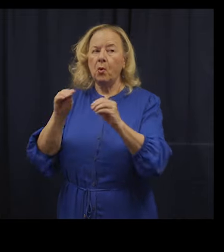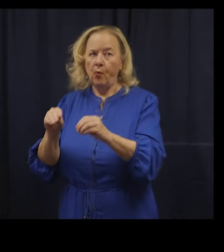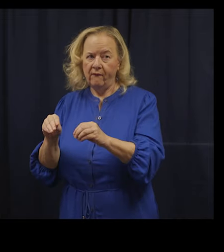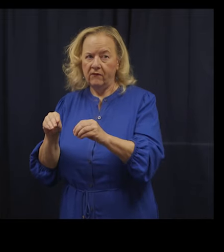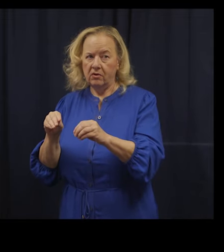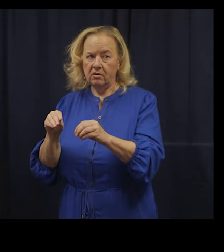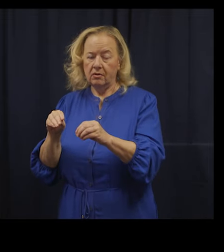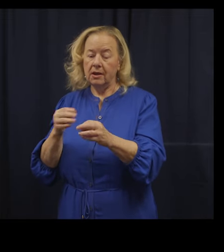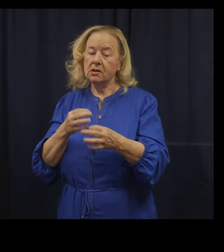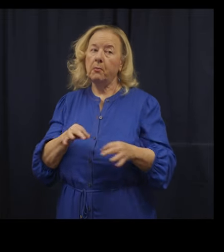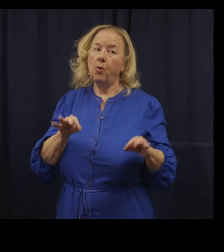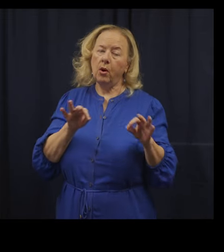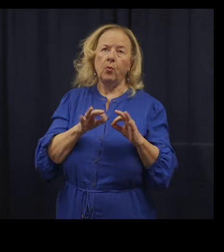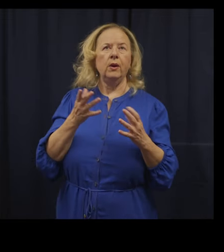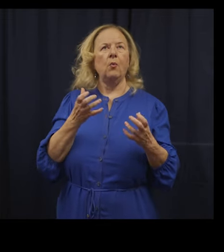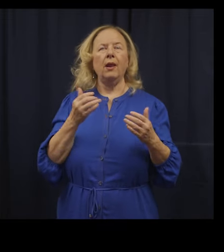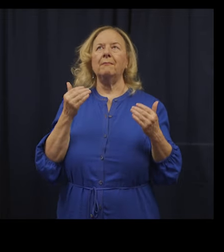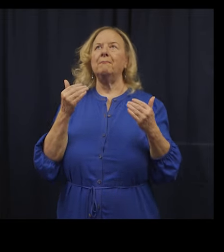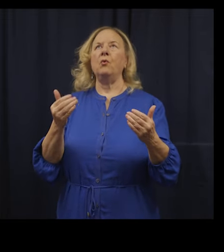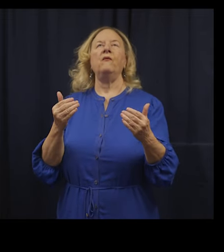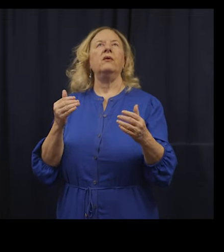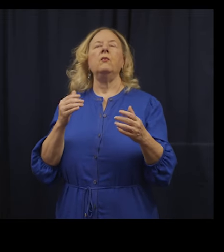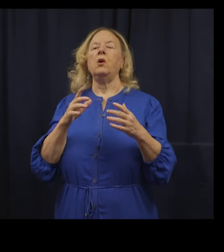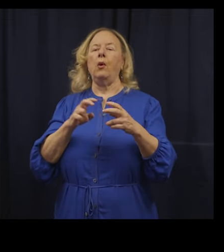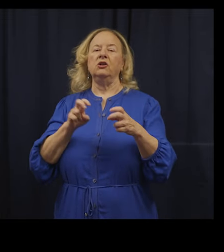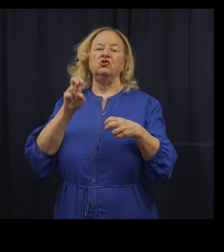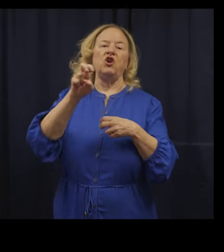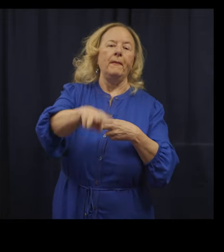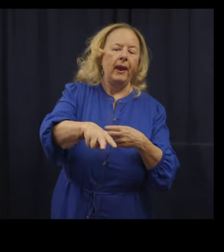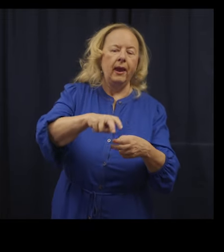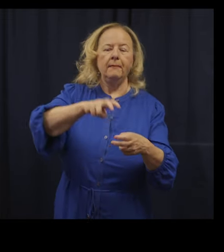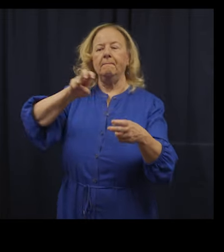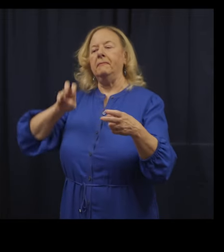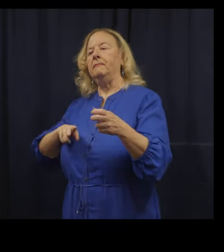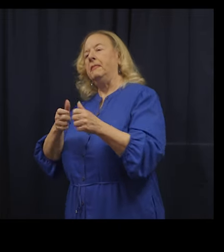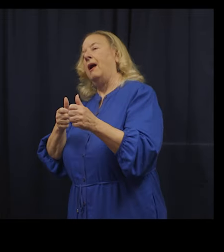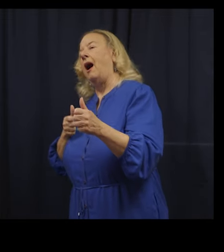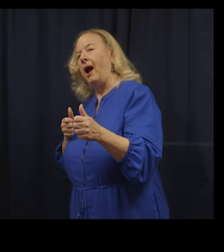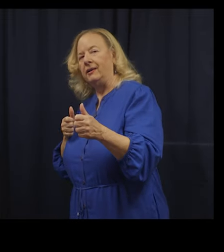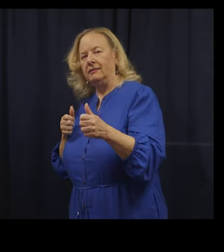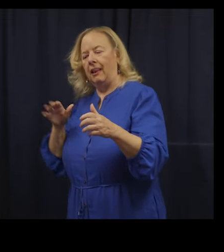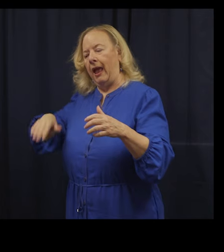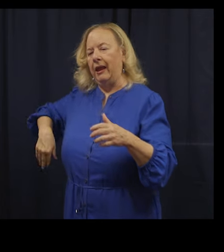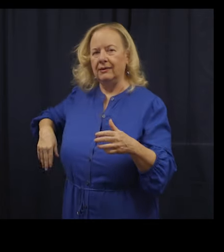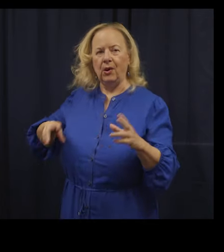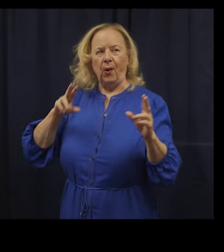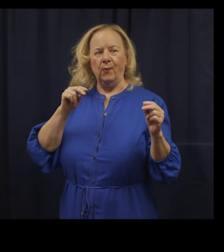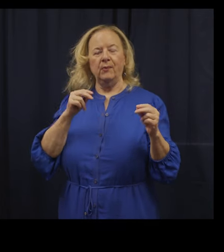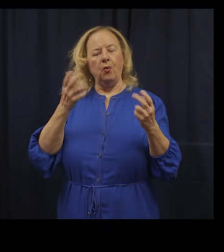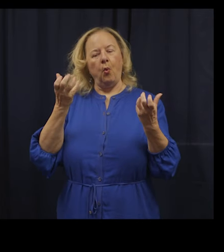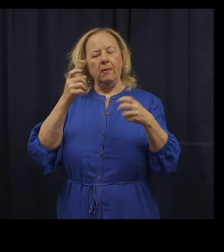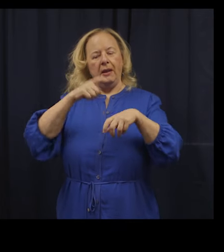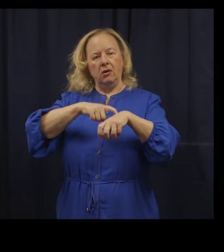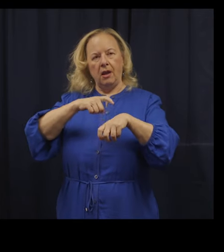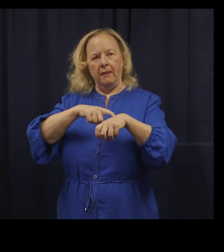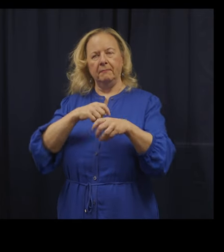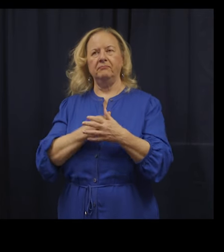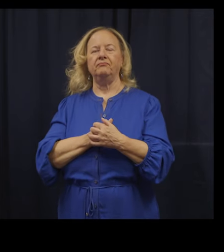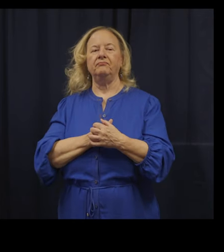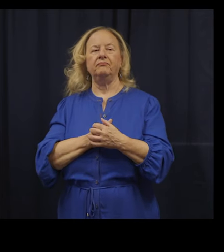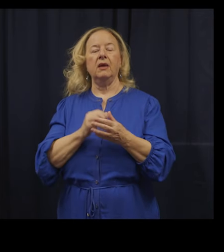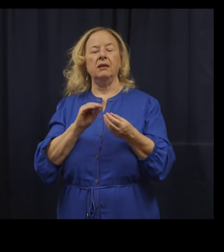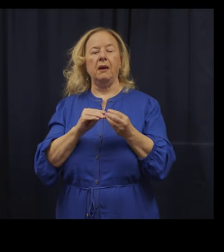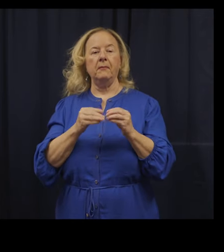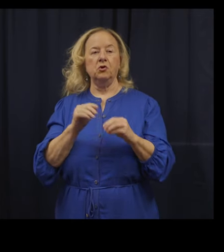that's so important. We want to move with the Lord. We don't want to get ahead. We don't want to get behind. Now, here comes